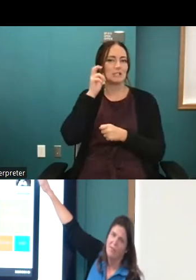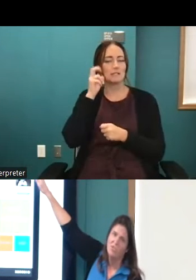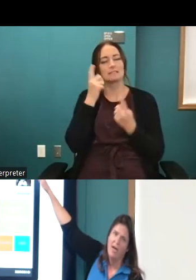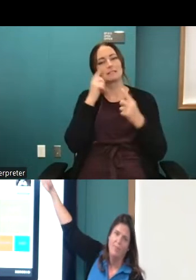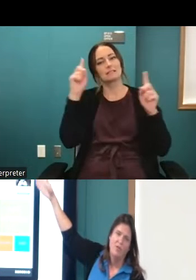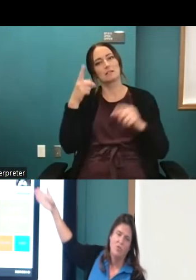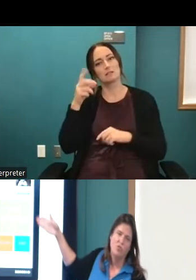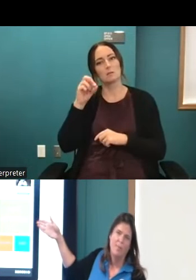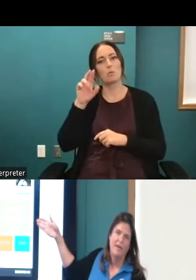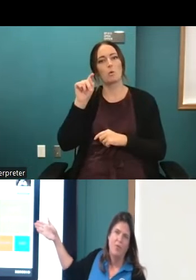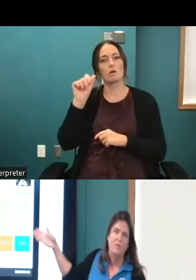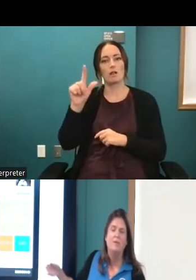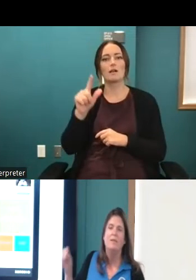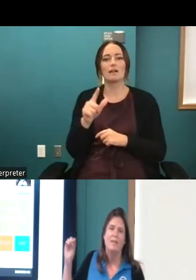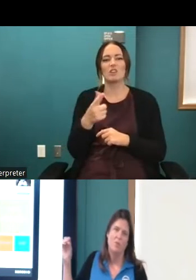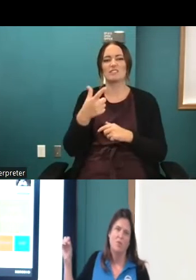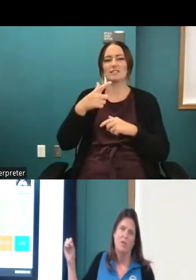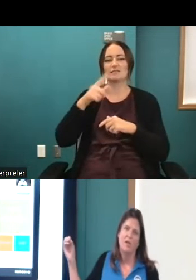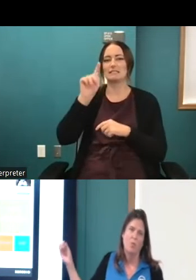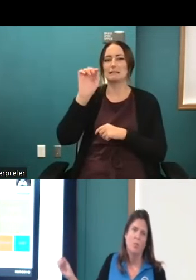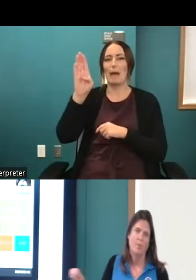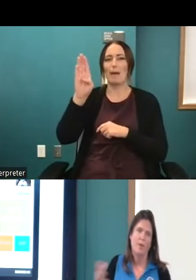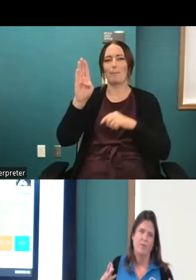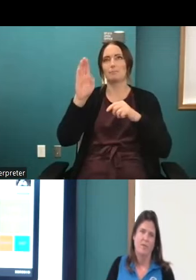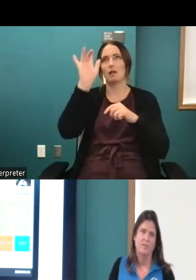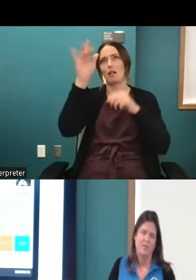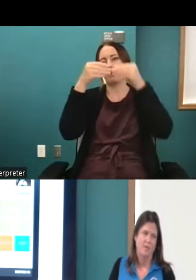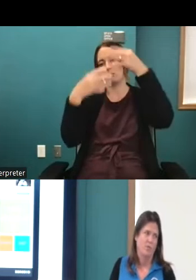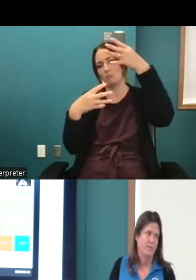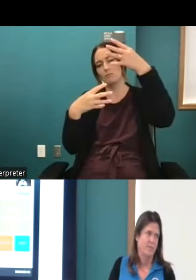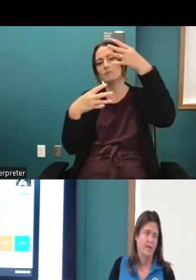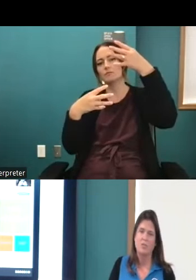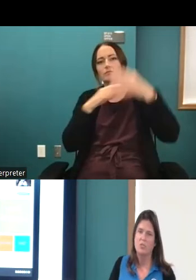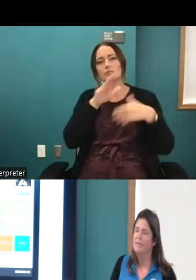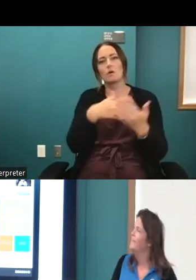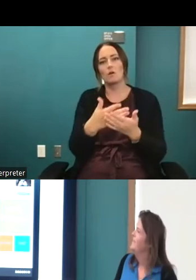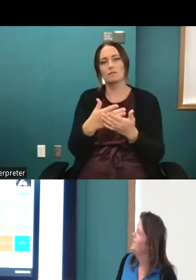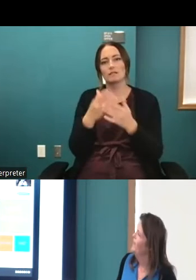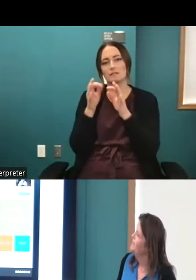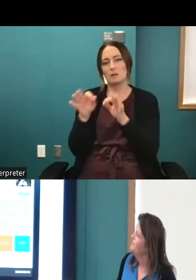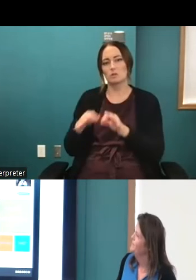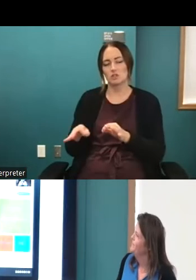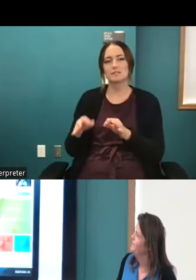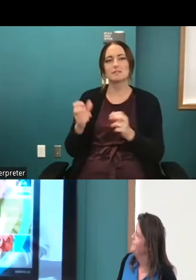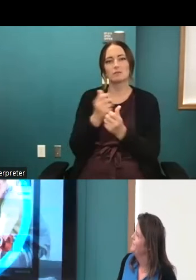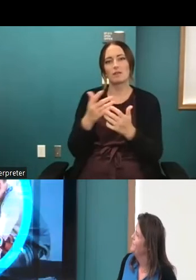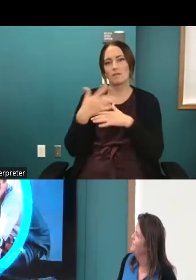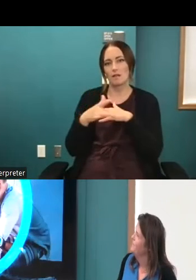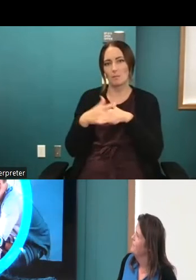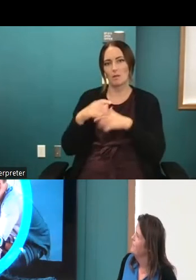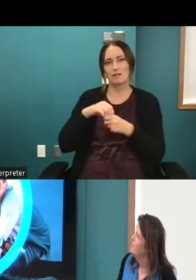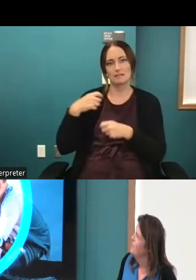There's a language tab that you can drop down, and then when you click on it, it will pull up everything that's available in Spanish.